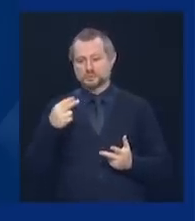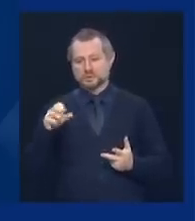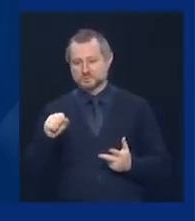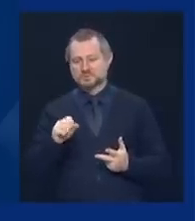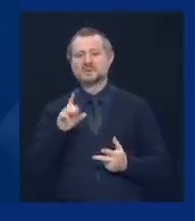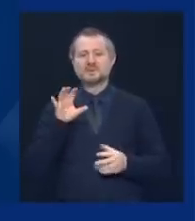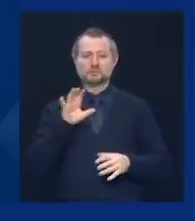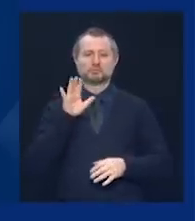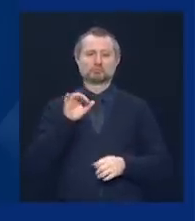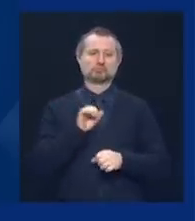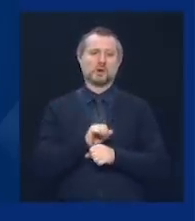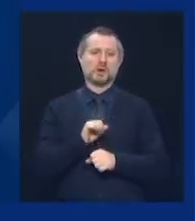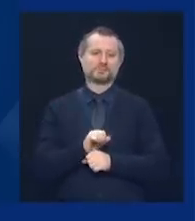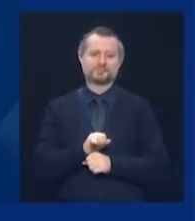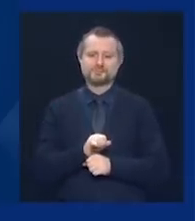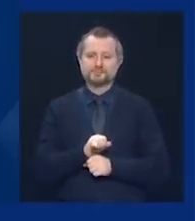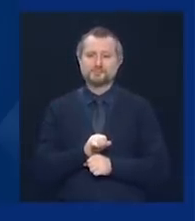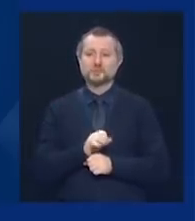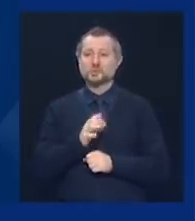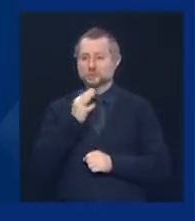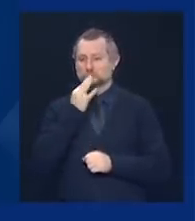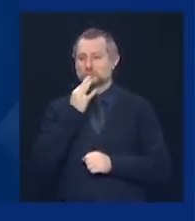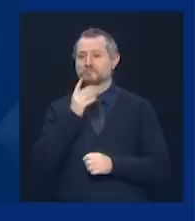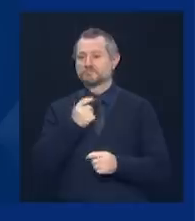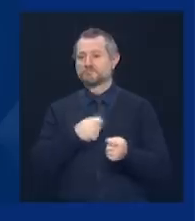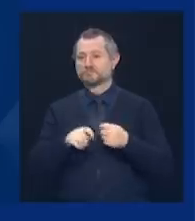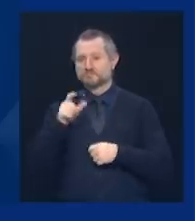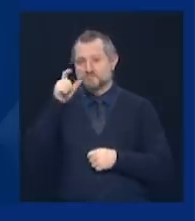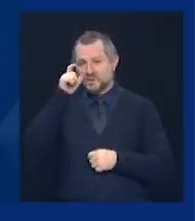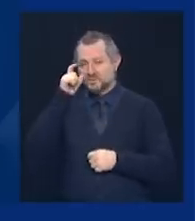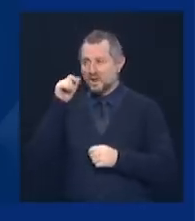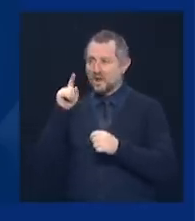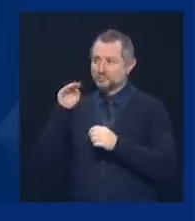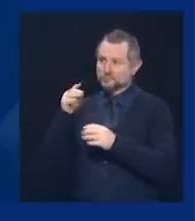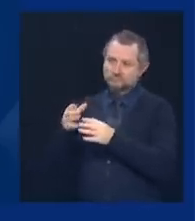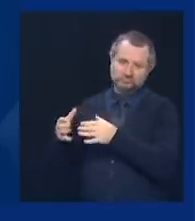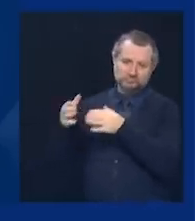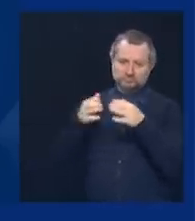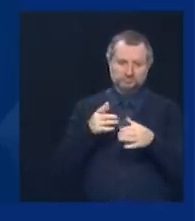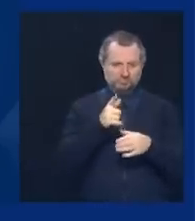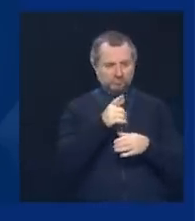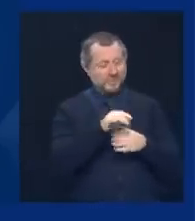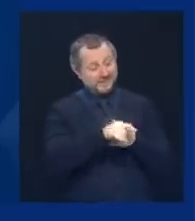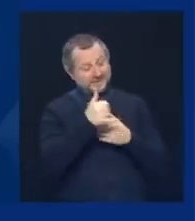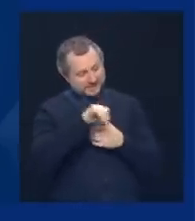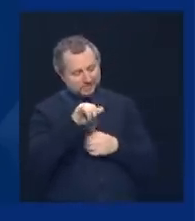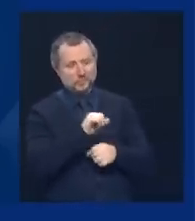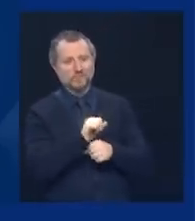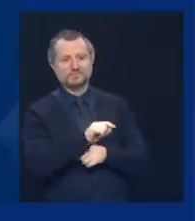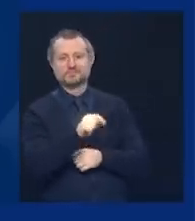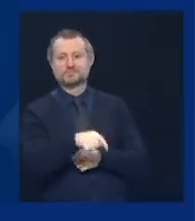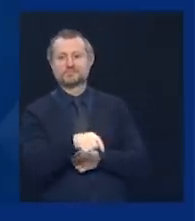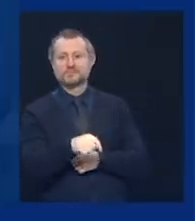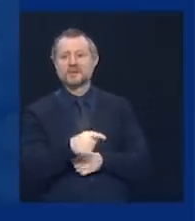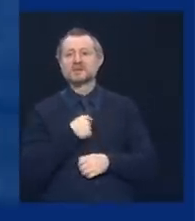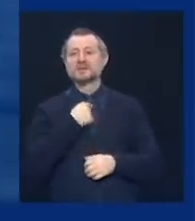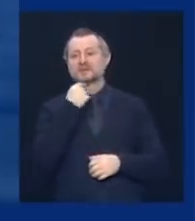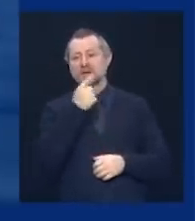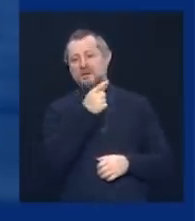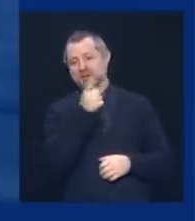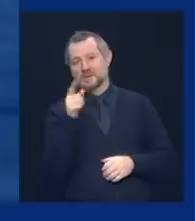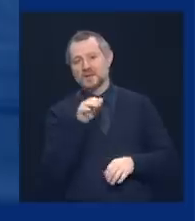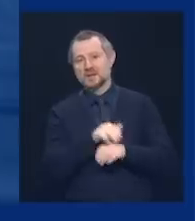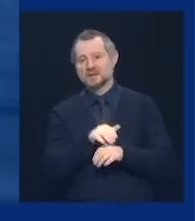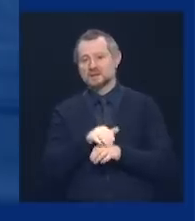out the door. Just tell the UK, test travelers before they land